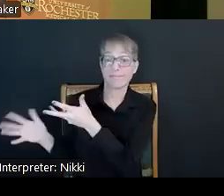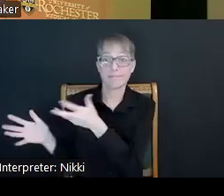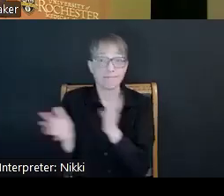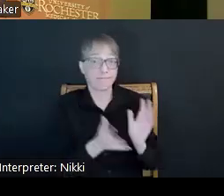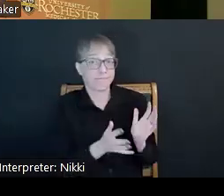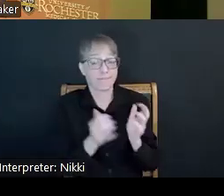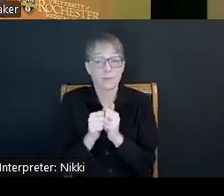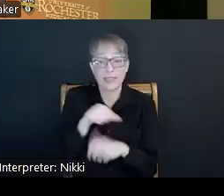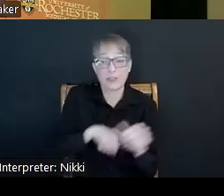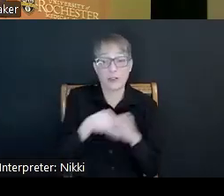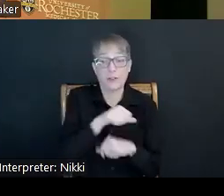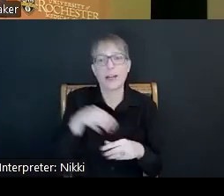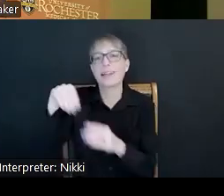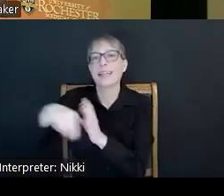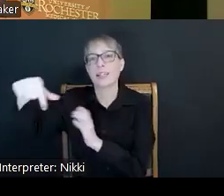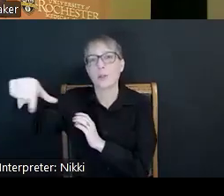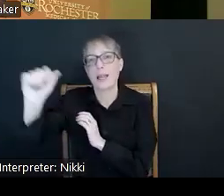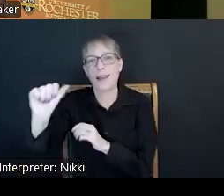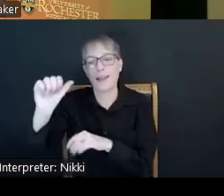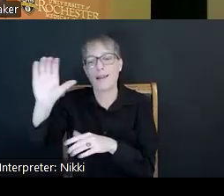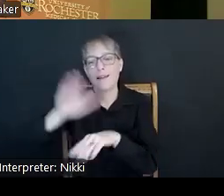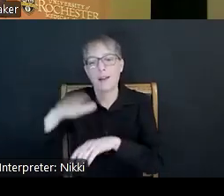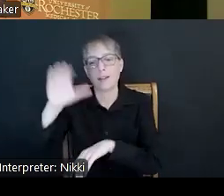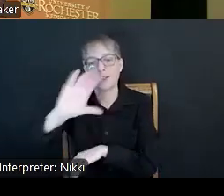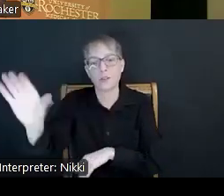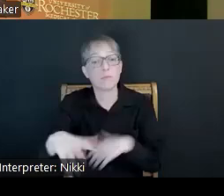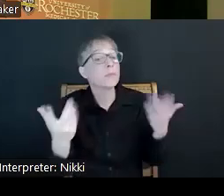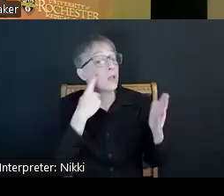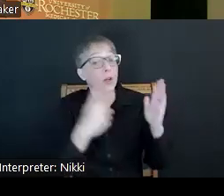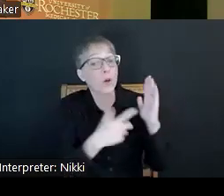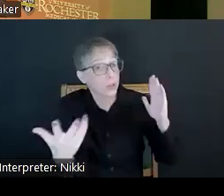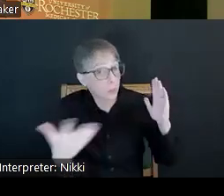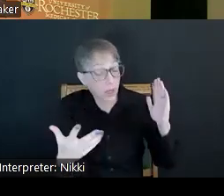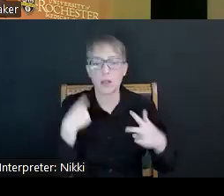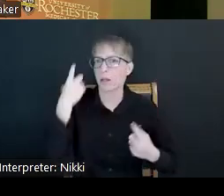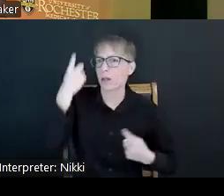the Q&A. What do you notice? What do you wonder?